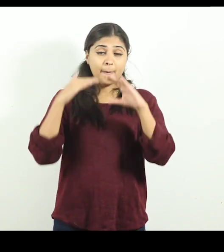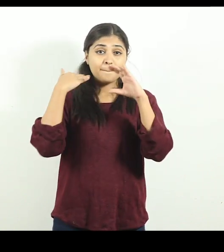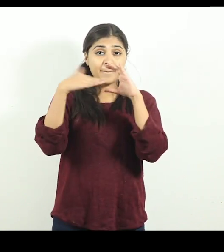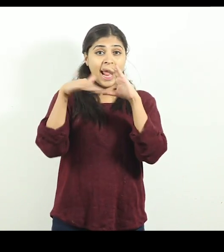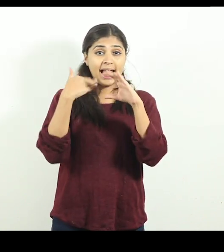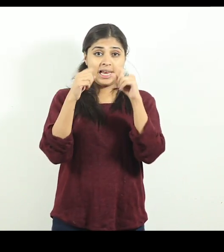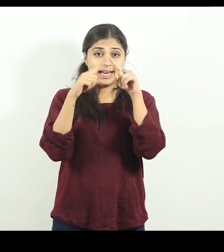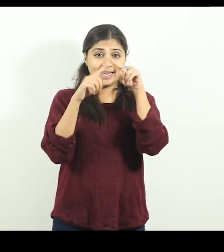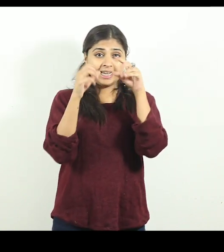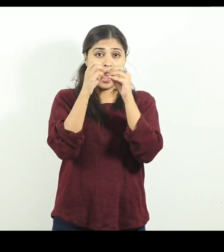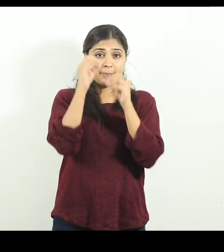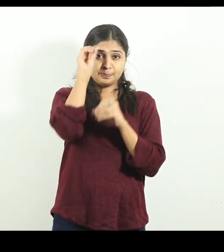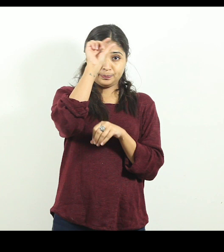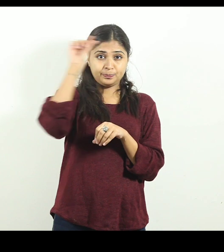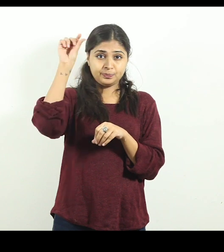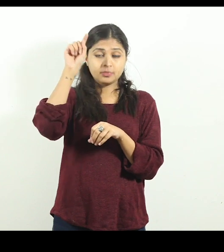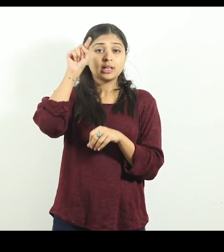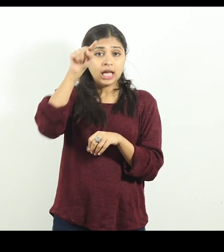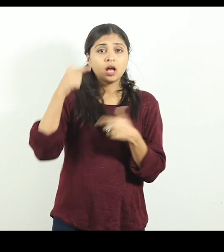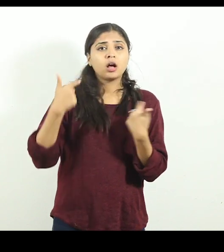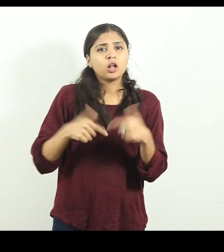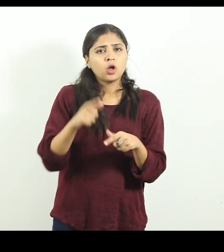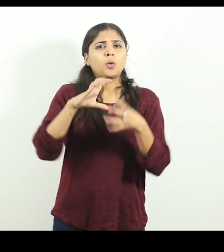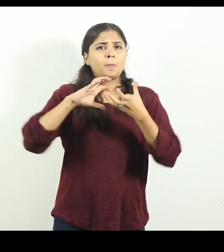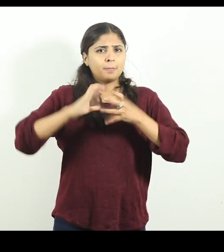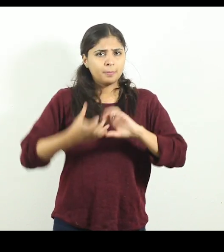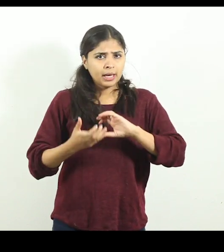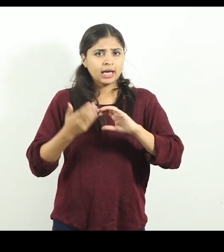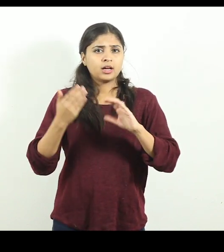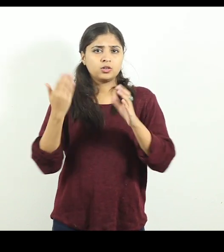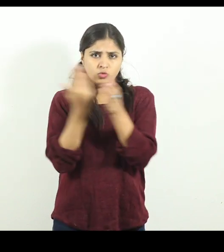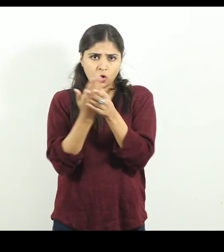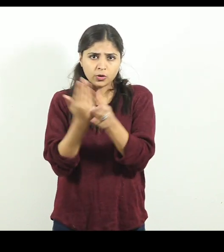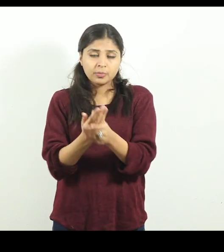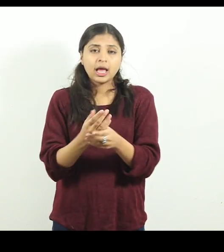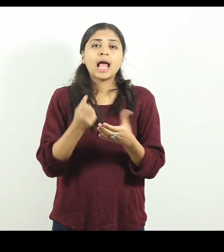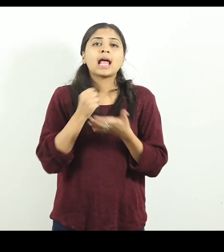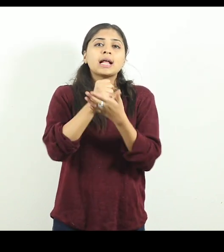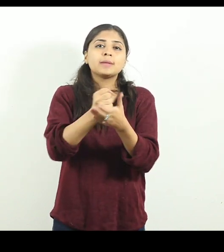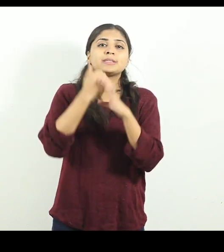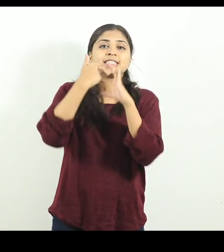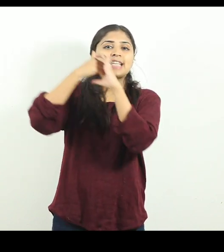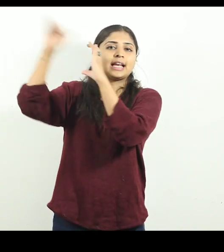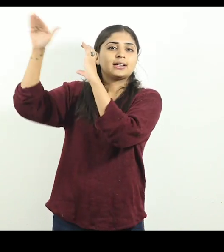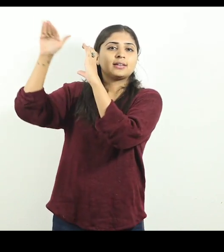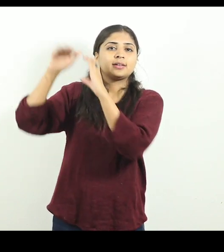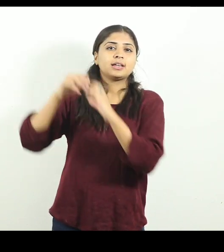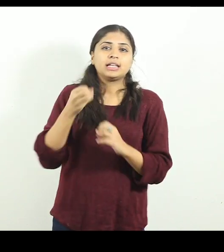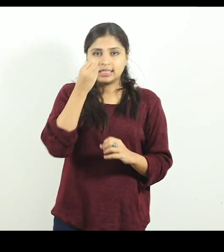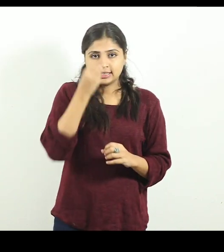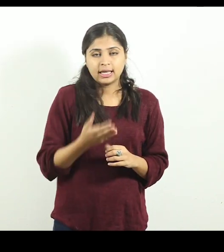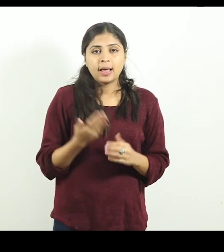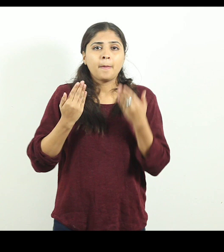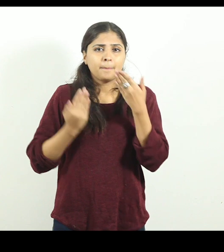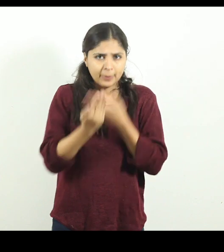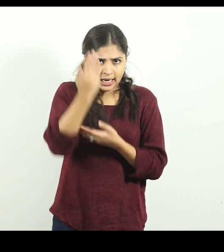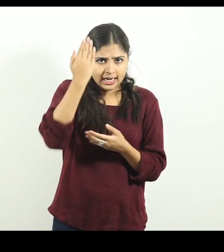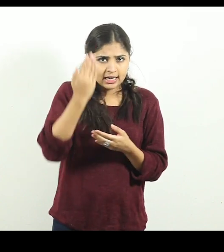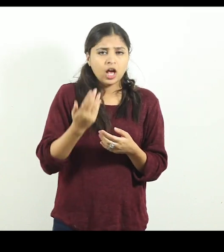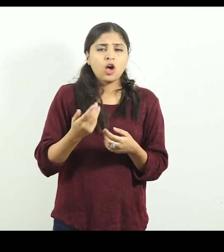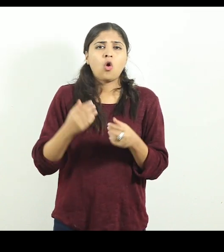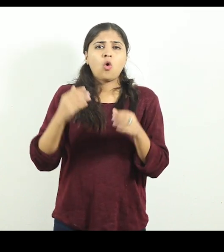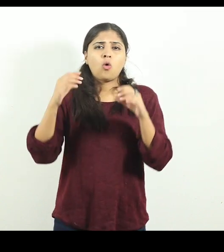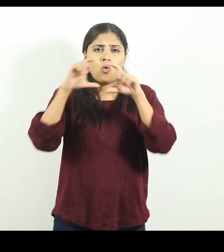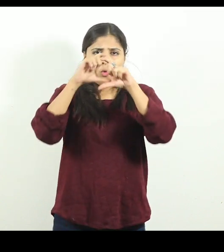Mailing tab. This tab allows you to create documents to help when sending out mailings such as printing